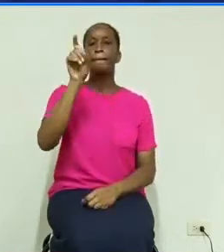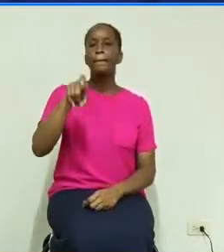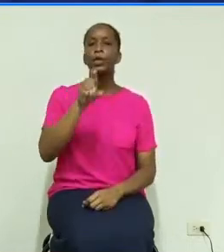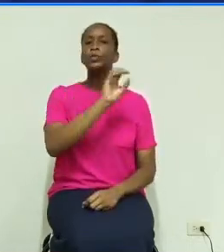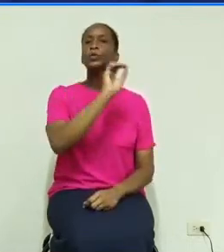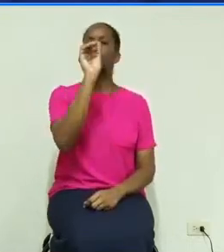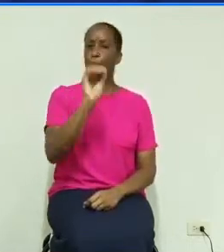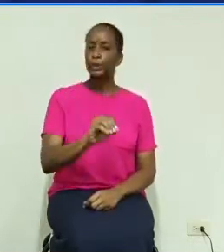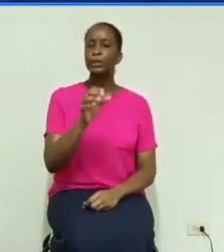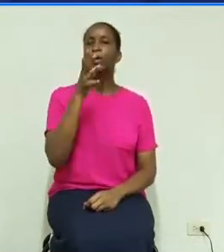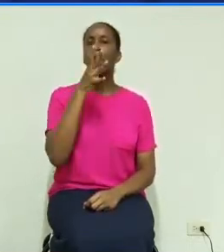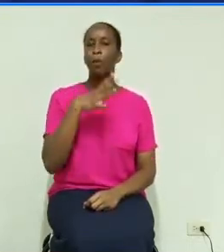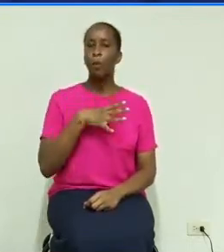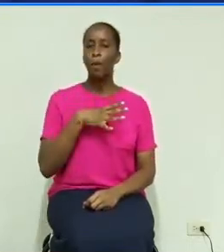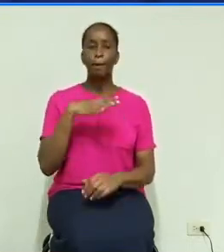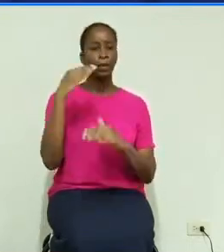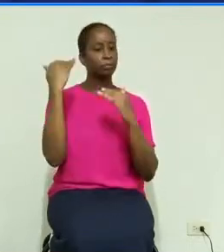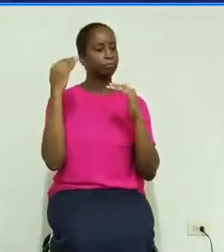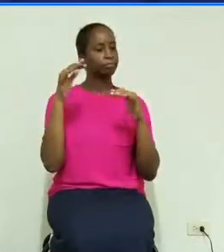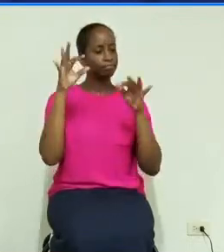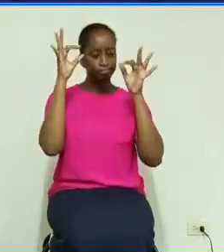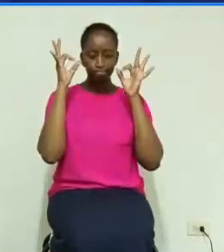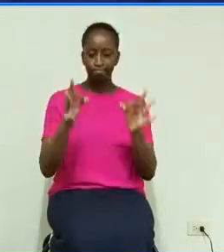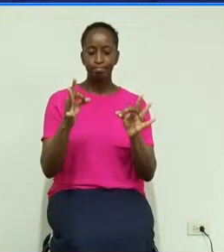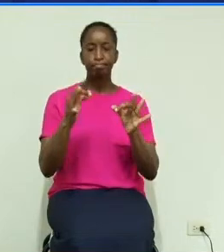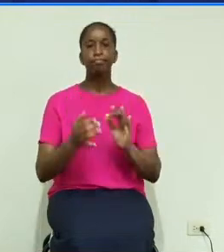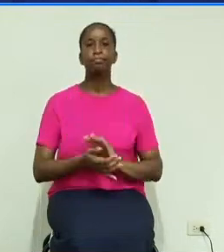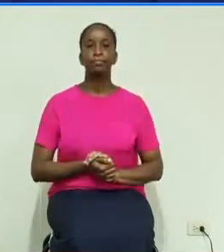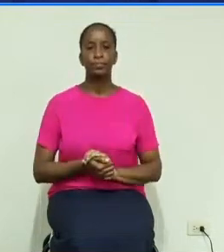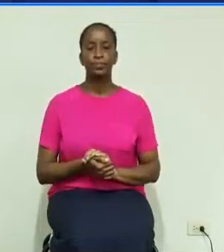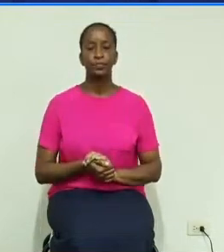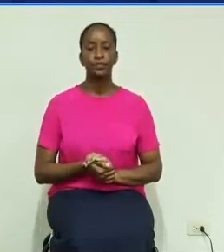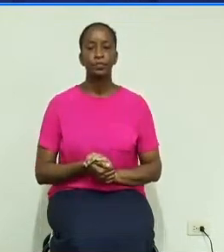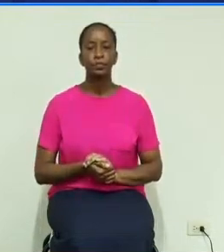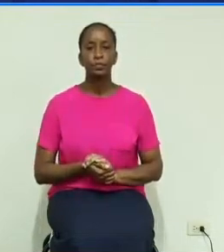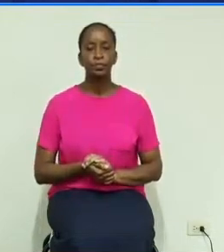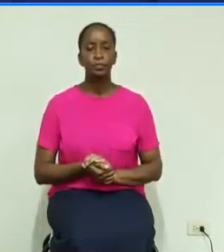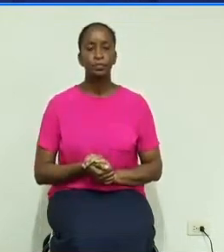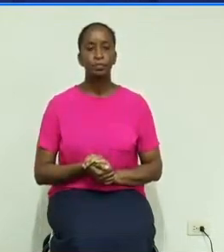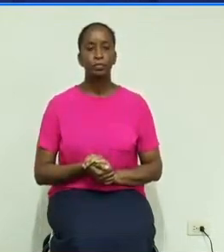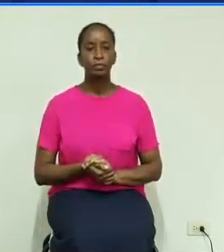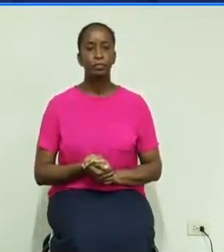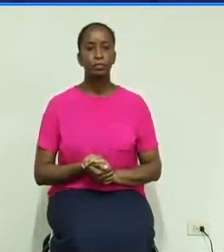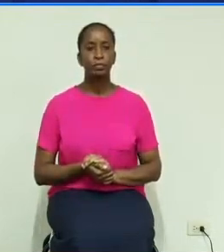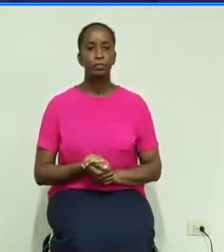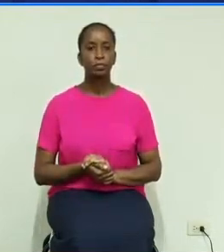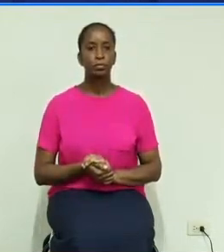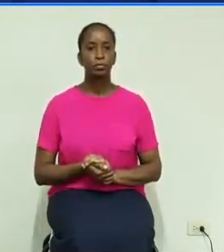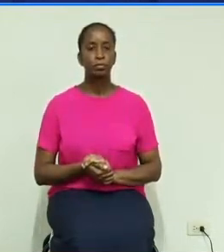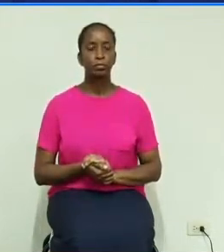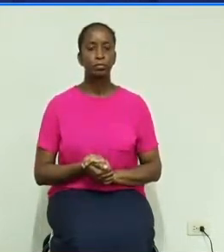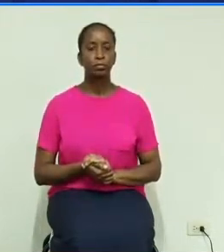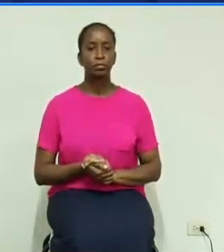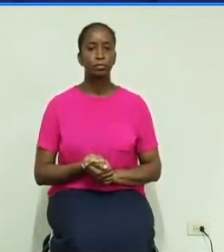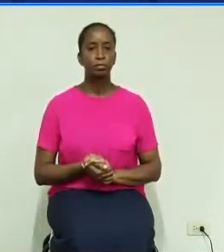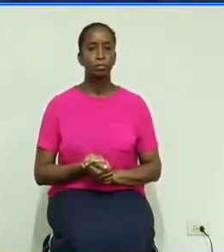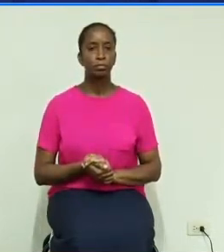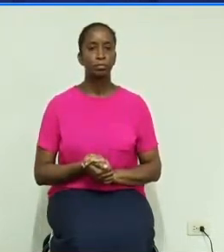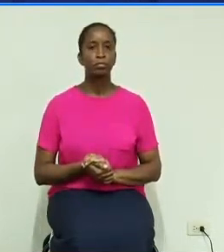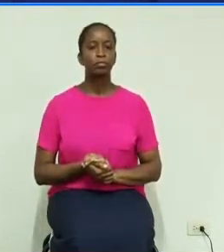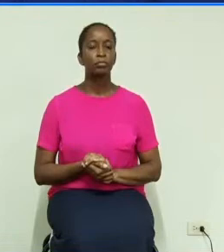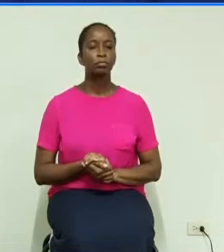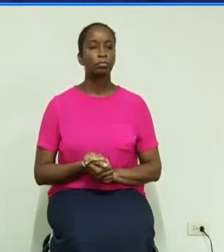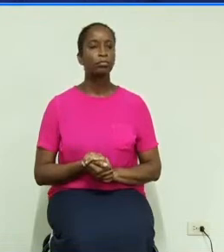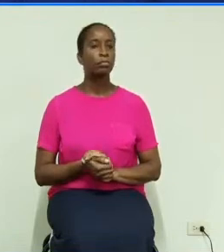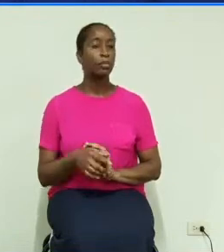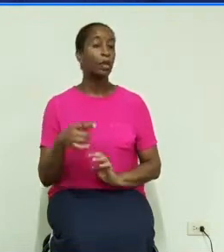for women that want to serve. And if we look at gender quotas, I think, I may be wrong, but I think over 132